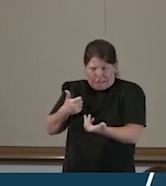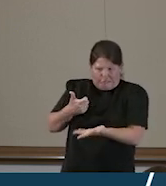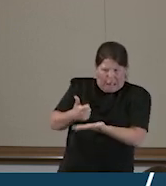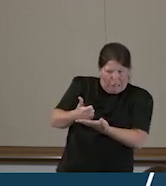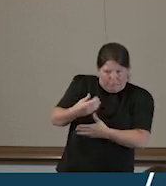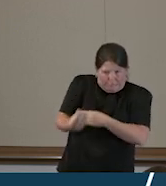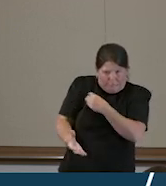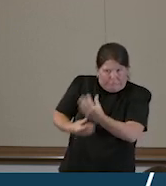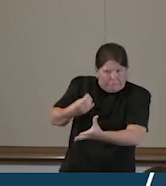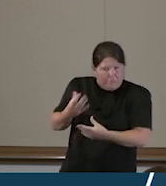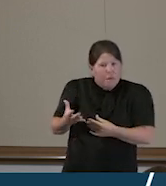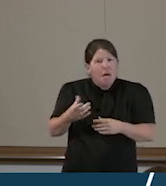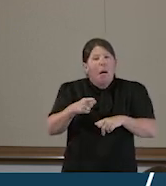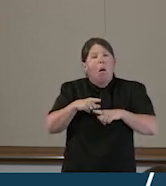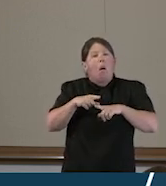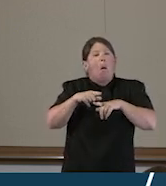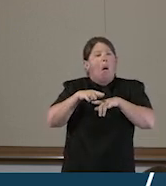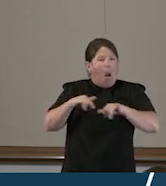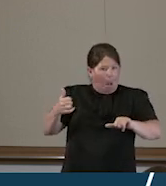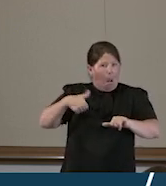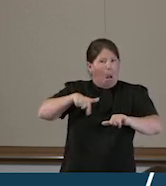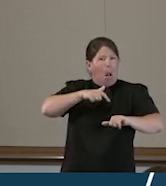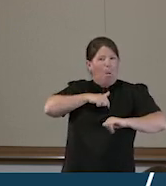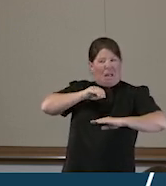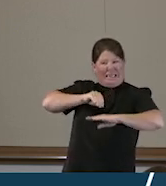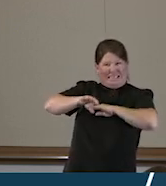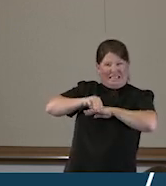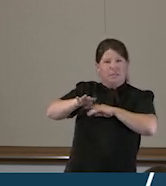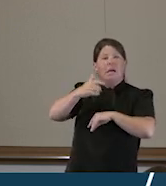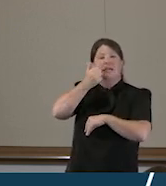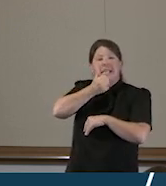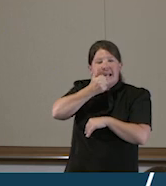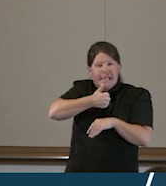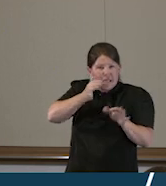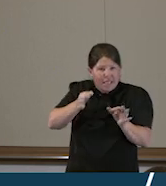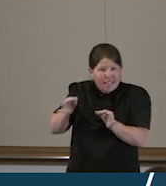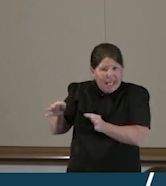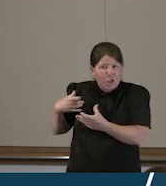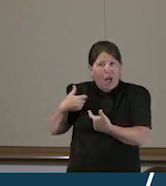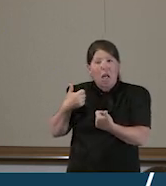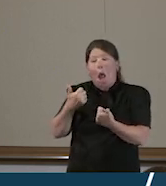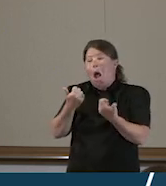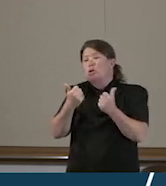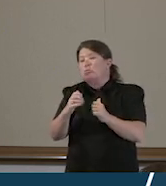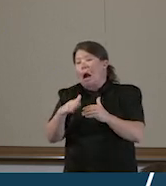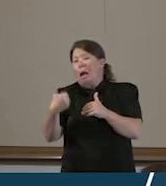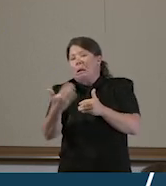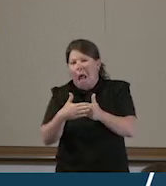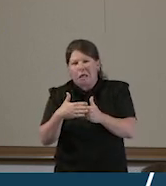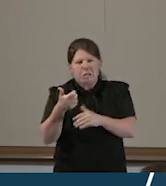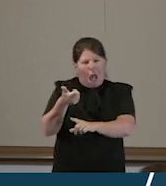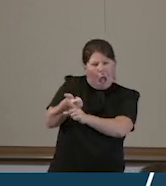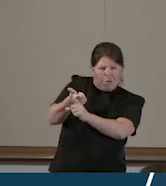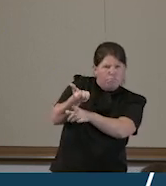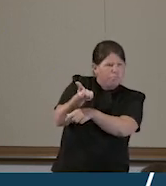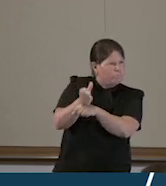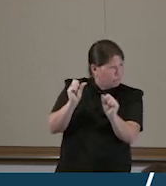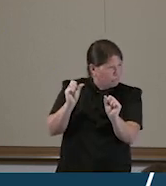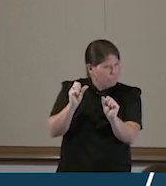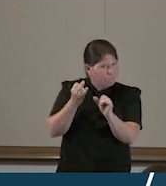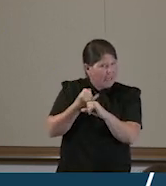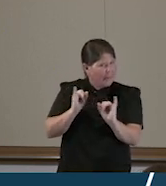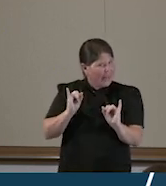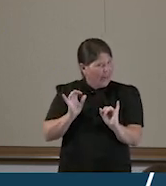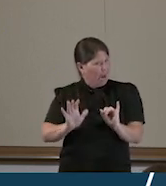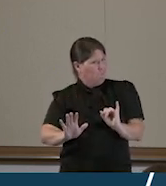we encourage her to make decisions, daily decisions, and what she wants to try next. That's great. All those kinds of things, what kind of That's